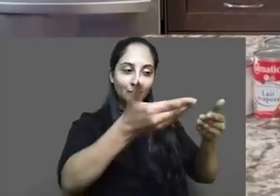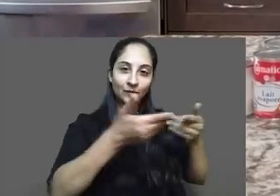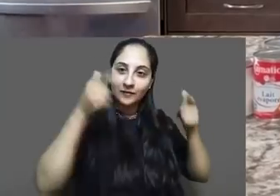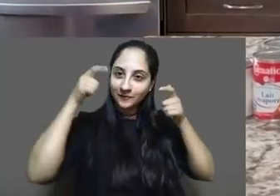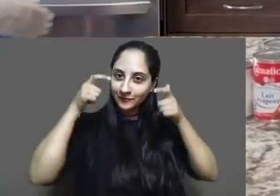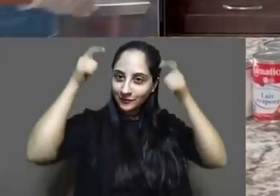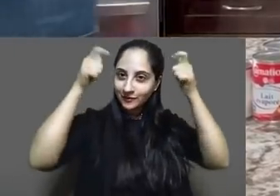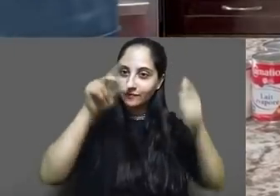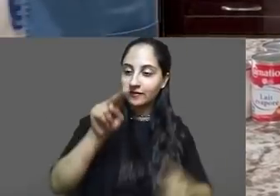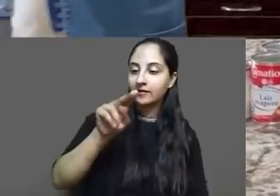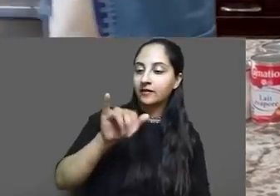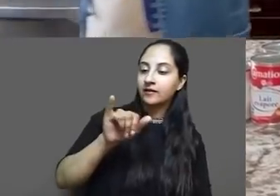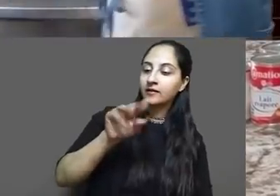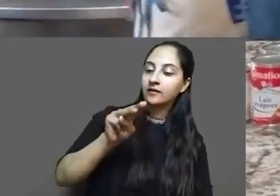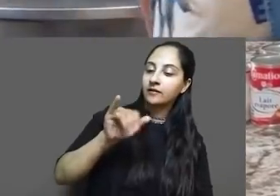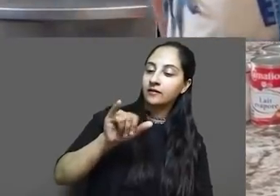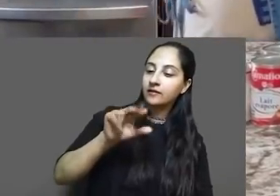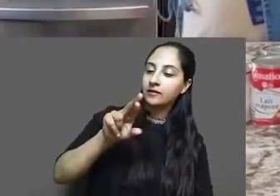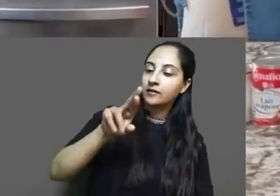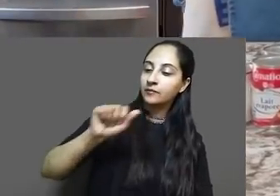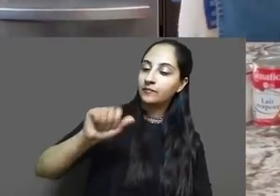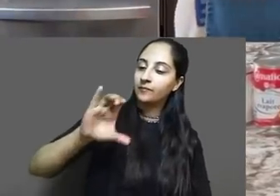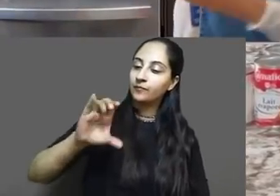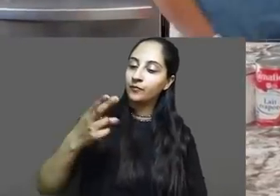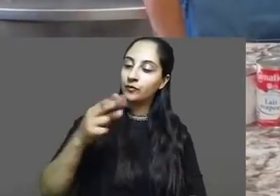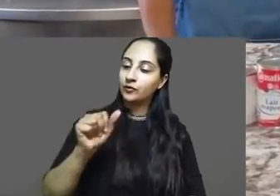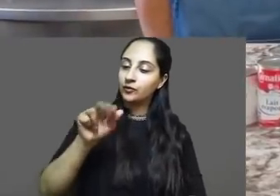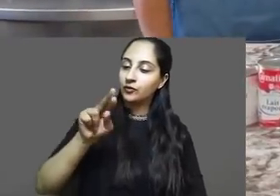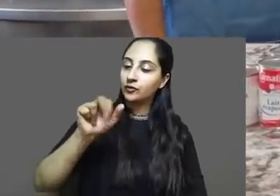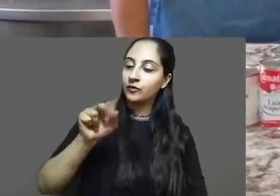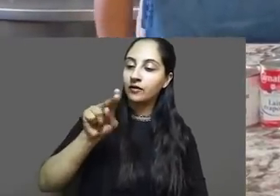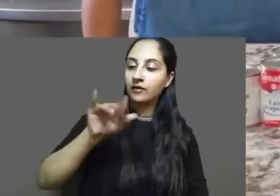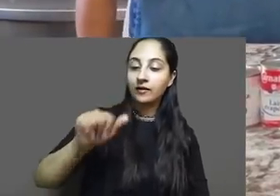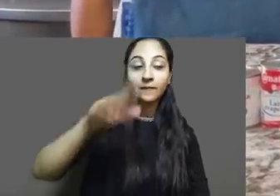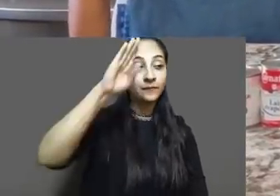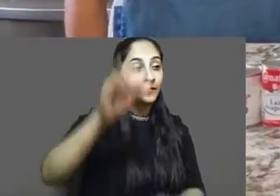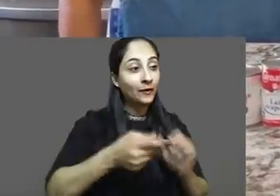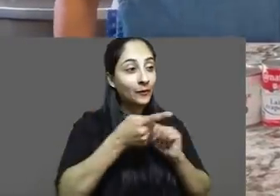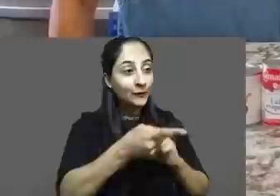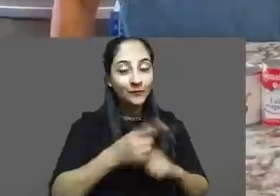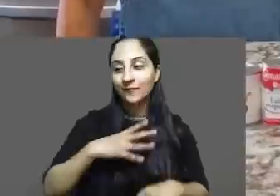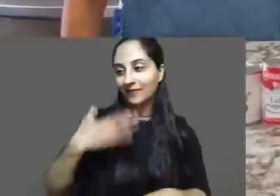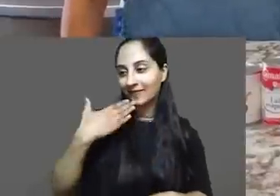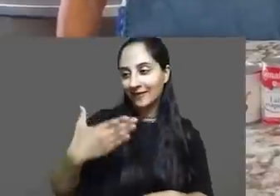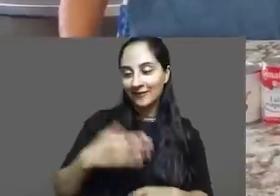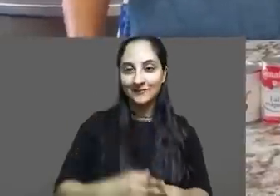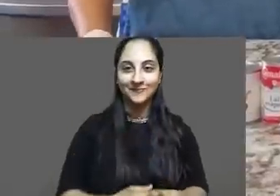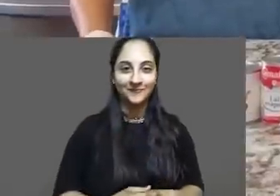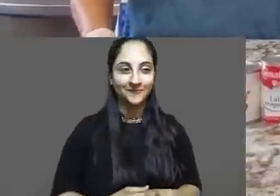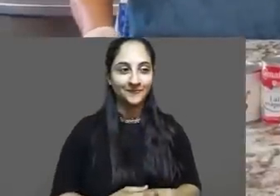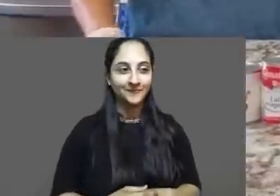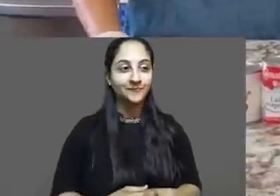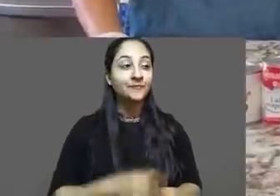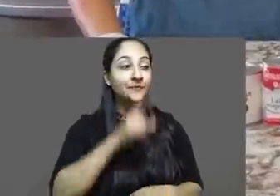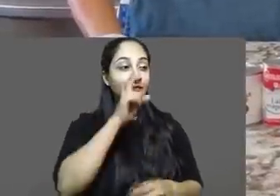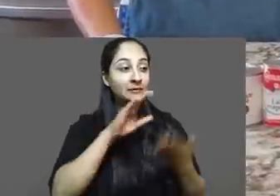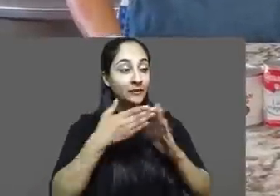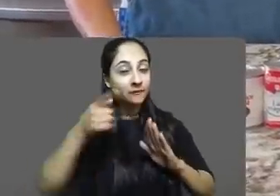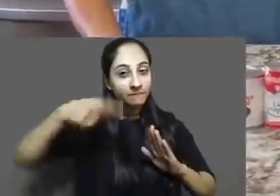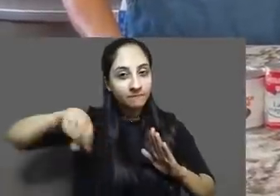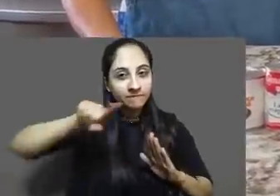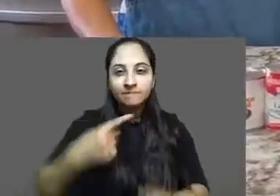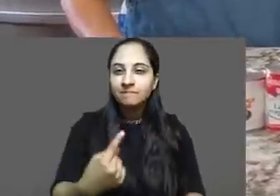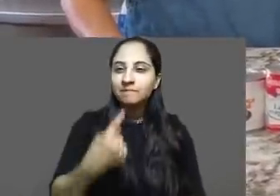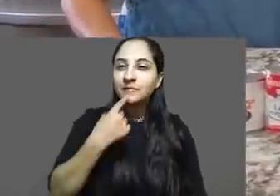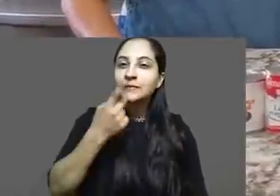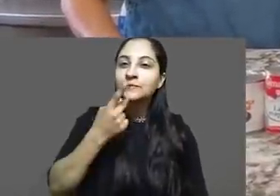Nimira Tarania. Yali Mada, how are you doing today? All right, thank you. Wonderful. So our Jamaat has been saying they're